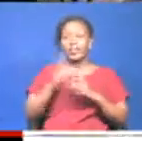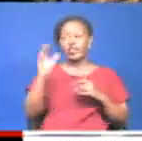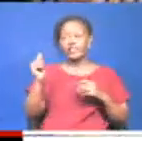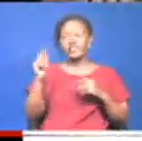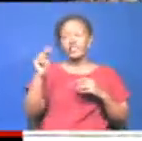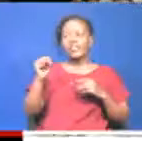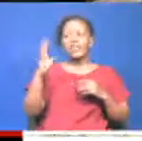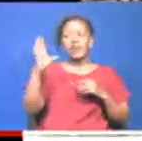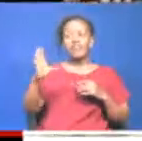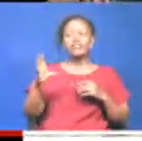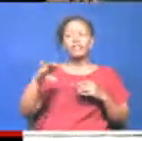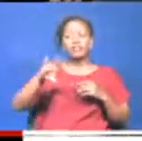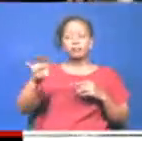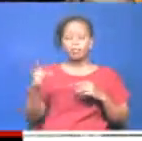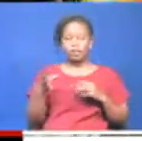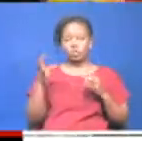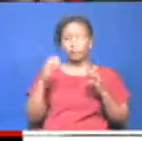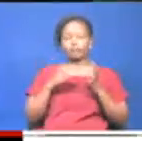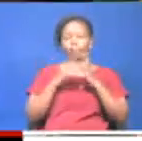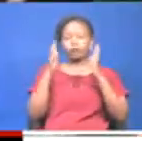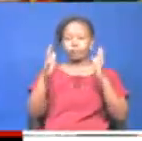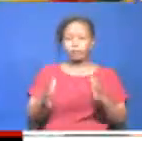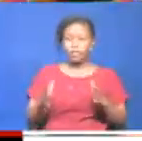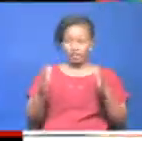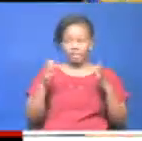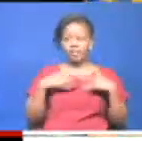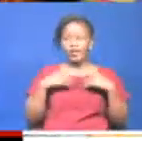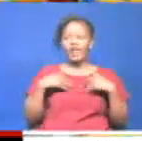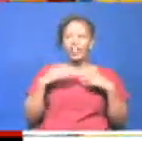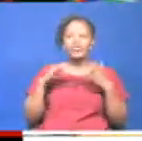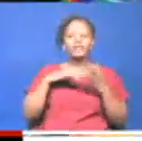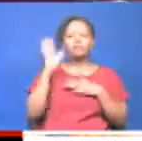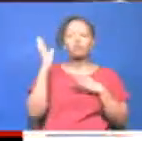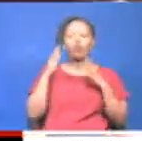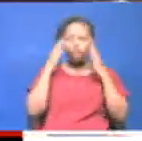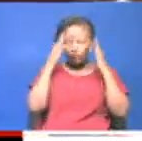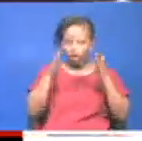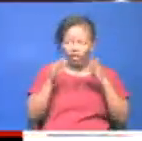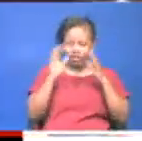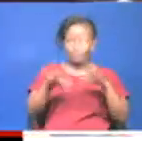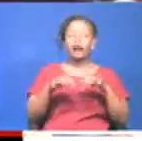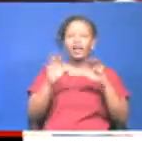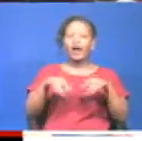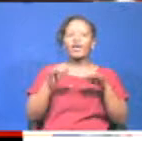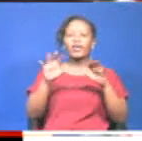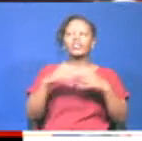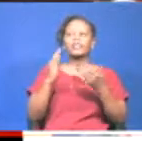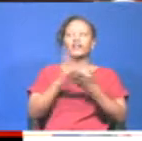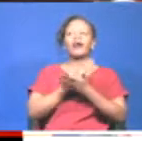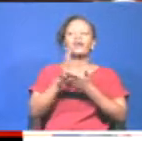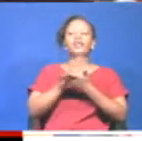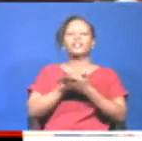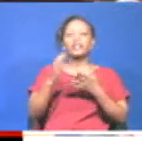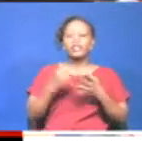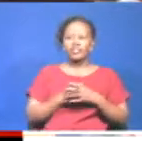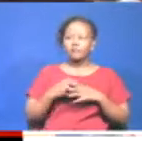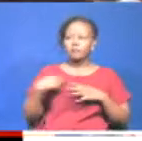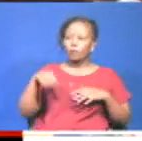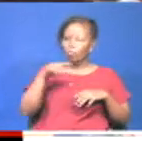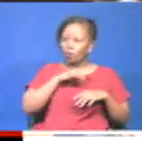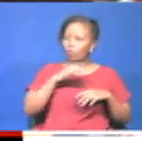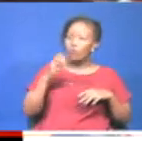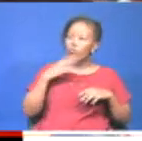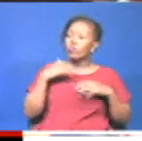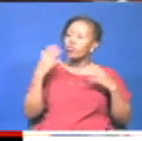Party counterpart Sakwa Bunyasi pledged to invest more in agriculture sector. Tunataka tuwe mbele ya Kakamega, tukue mbele